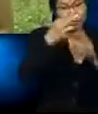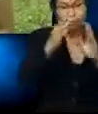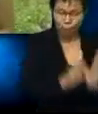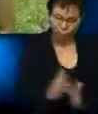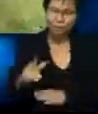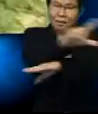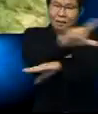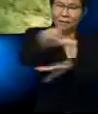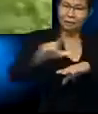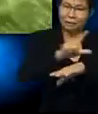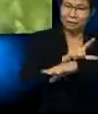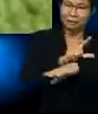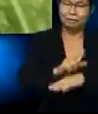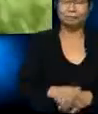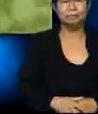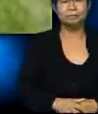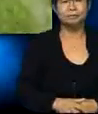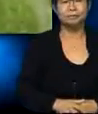land.